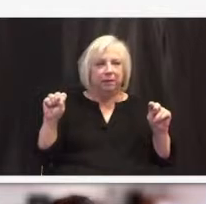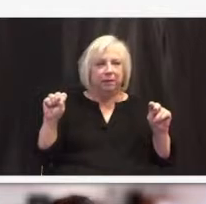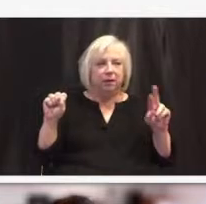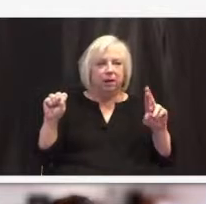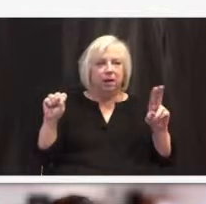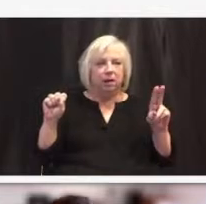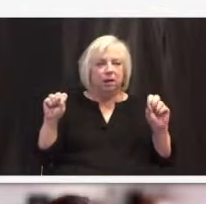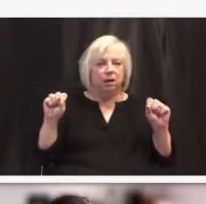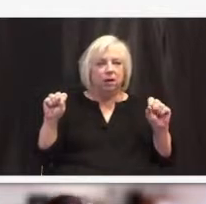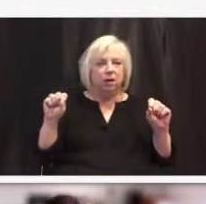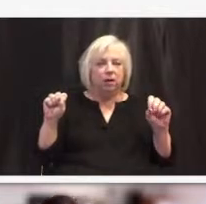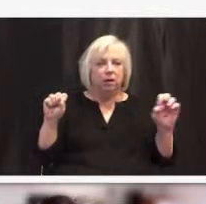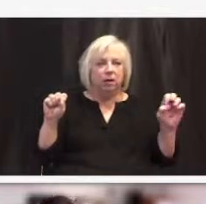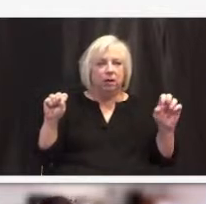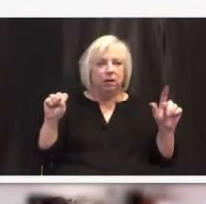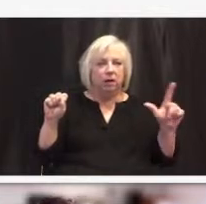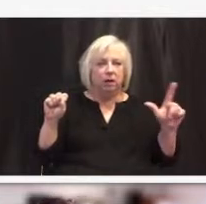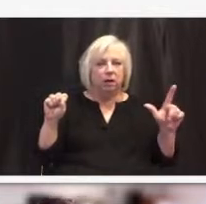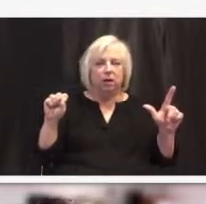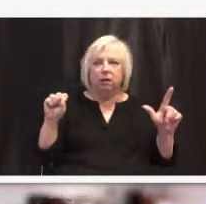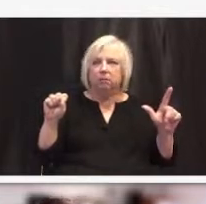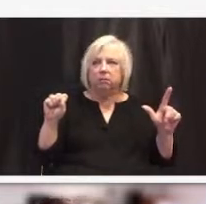Russell.